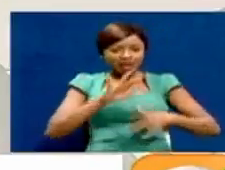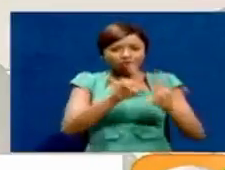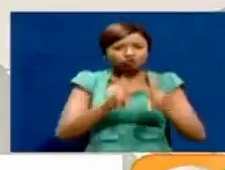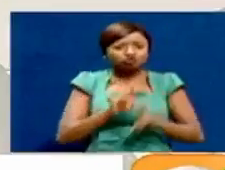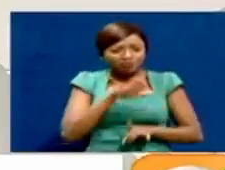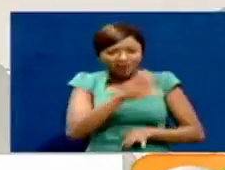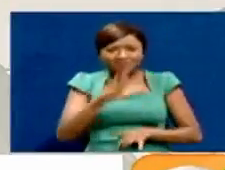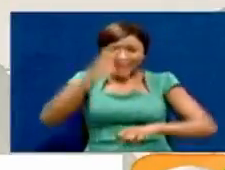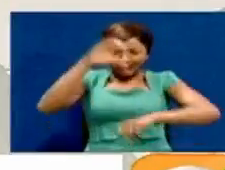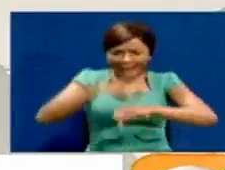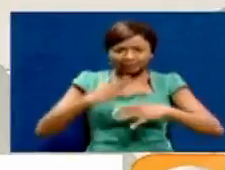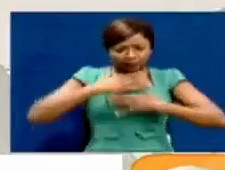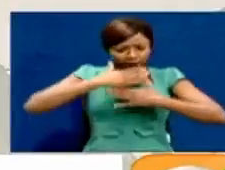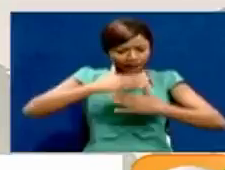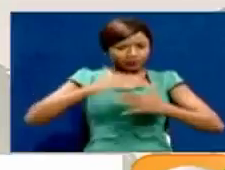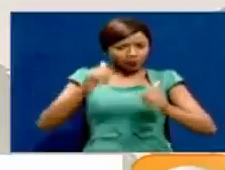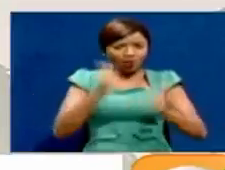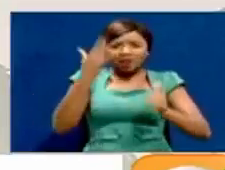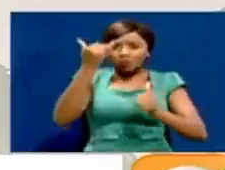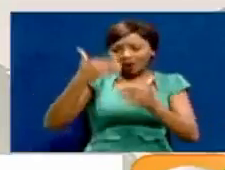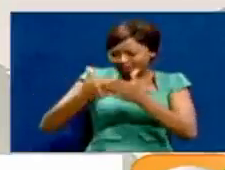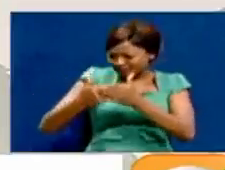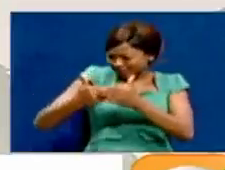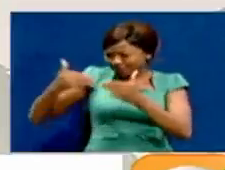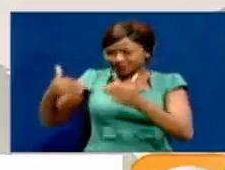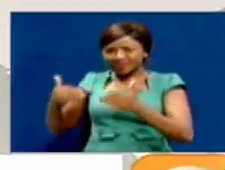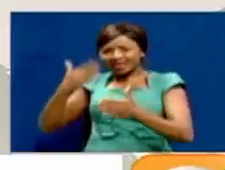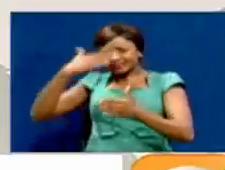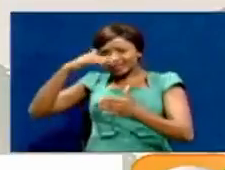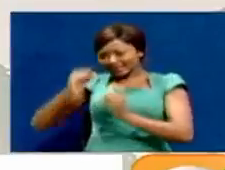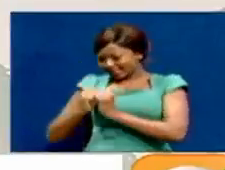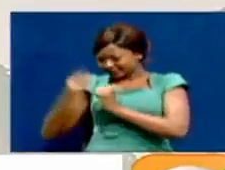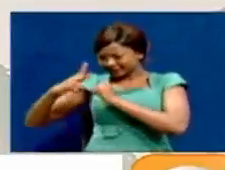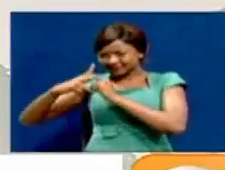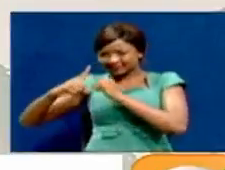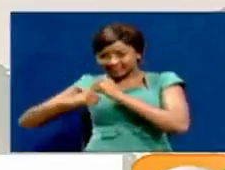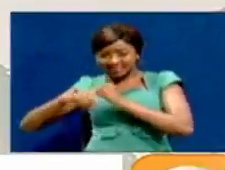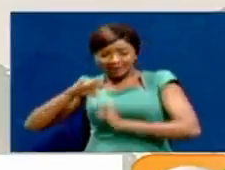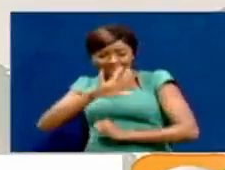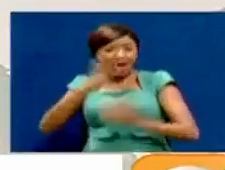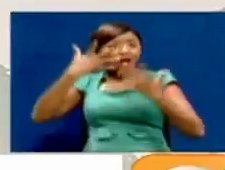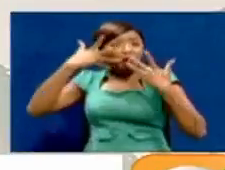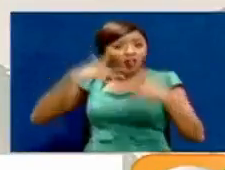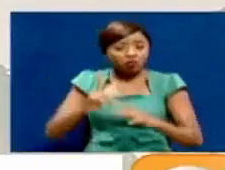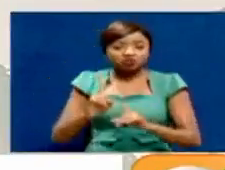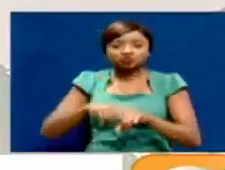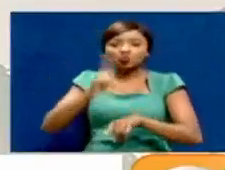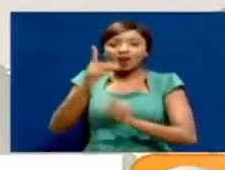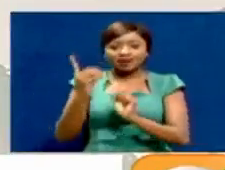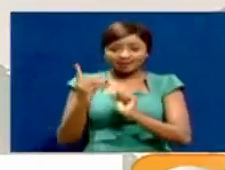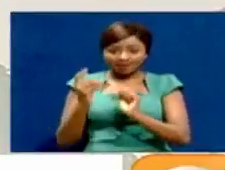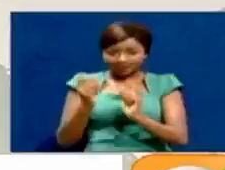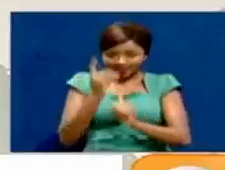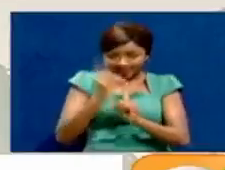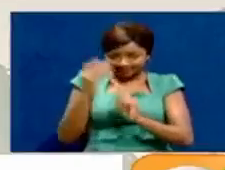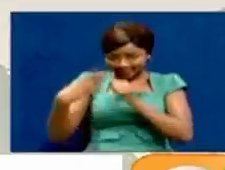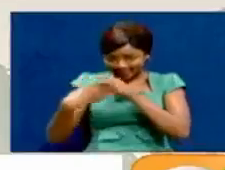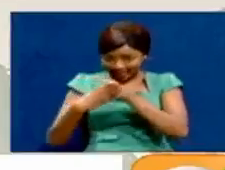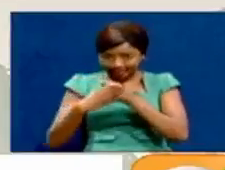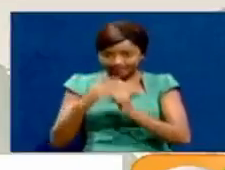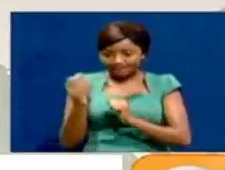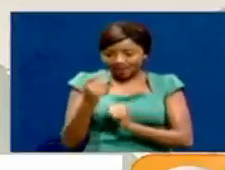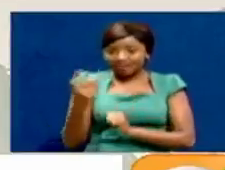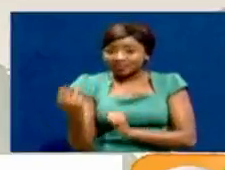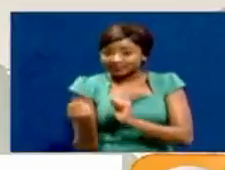after having been listed as missing for 16 days. The fishermen disappeared on the 9th of December